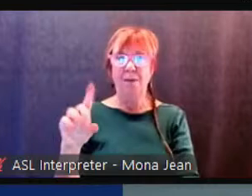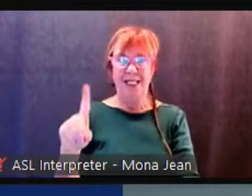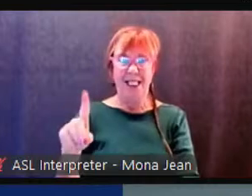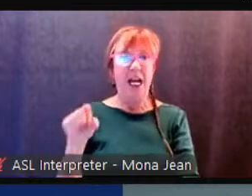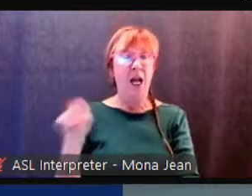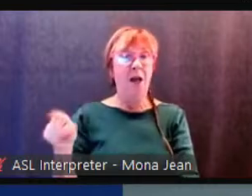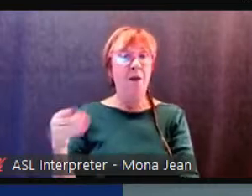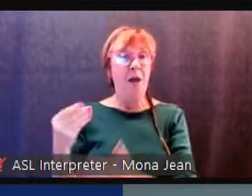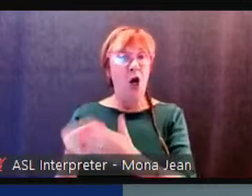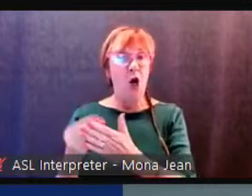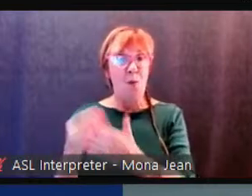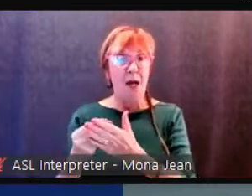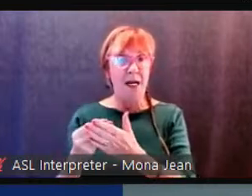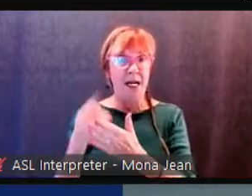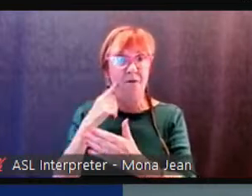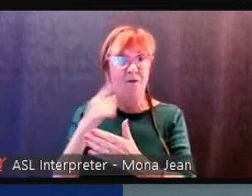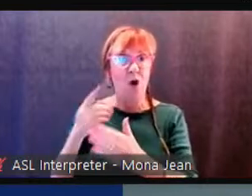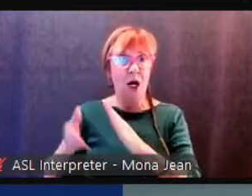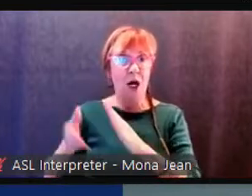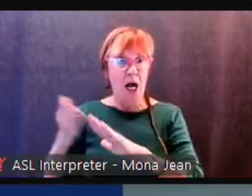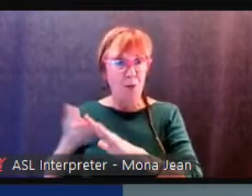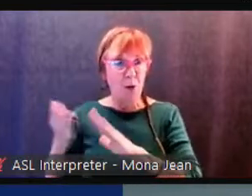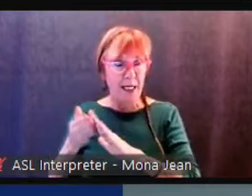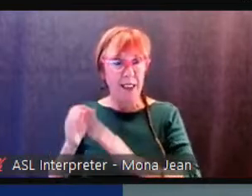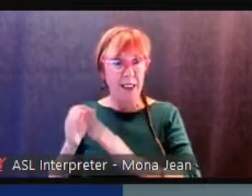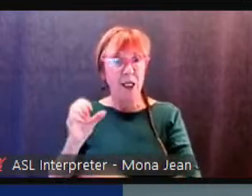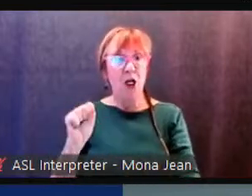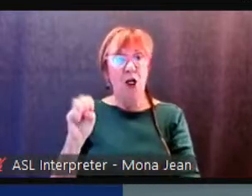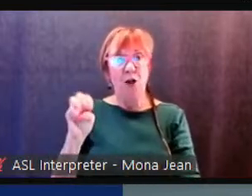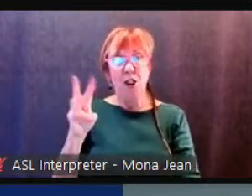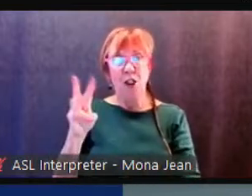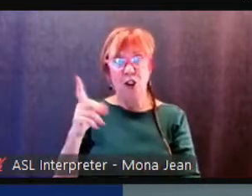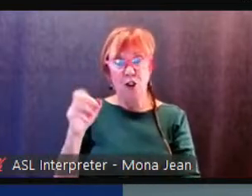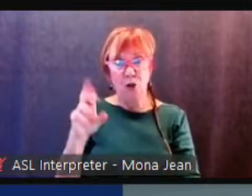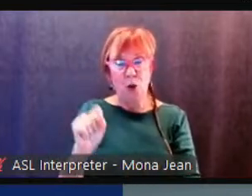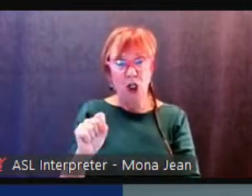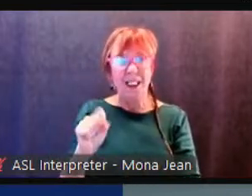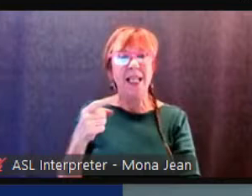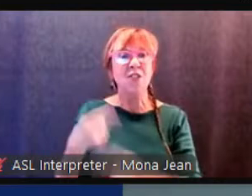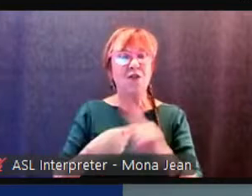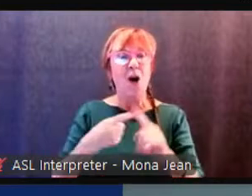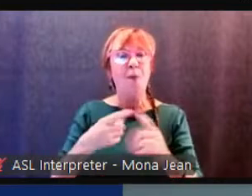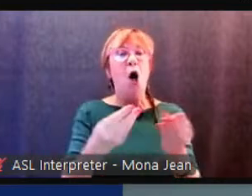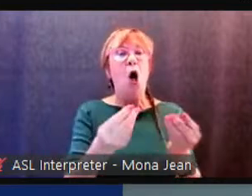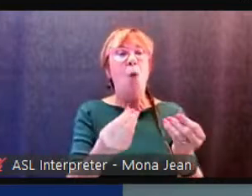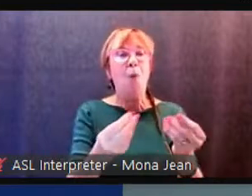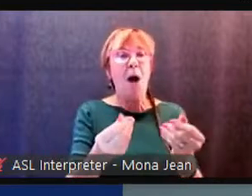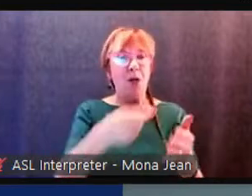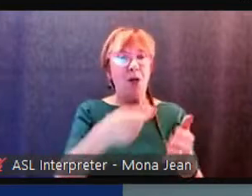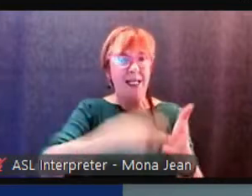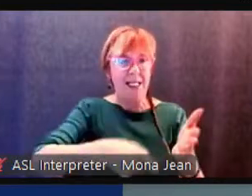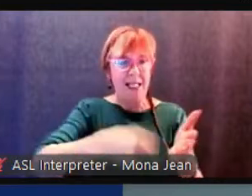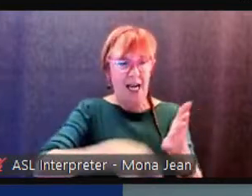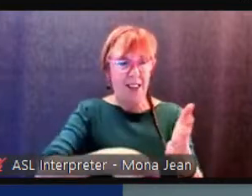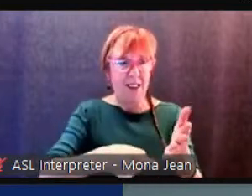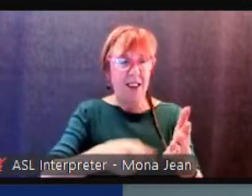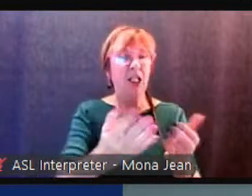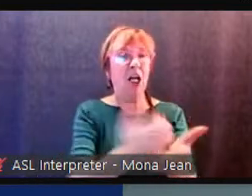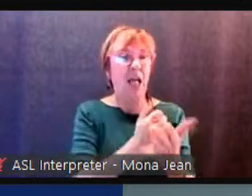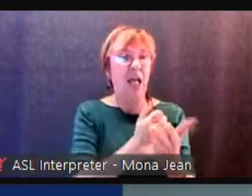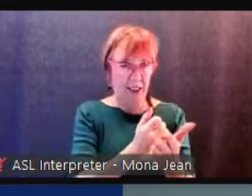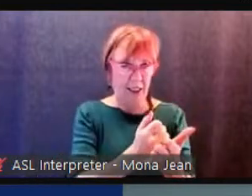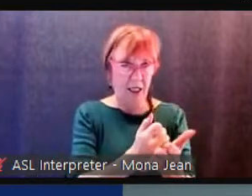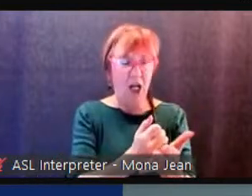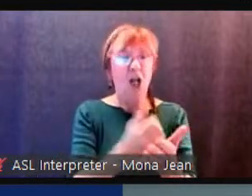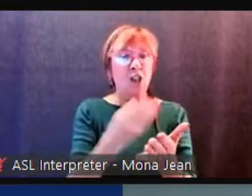source for operation and maintenance of the sewer network in Altadena is property tax collected from parcel owners within the CSMD. So this